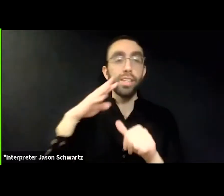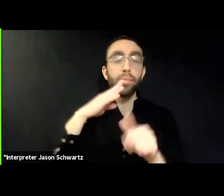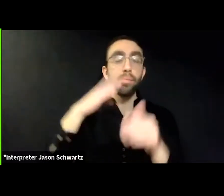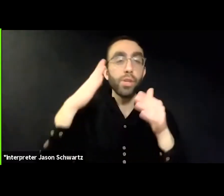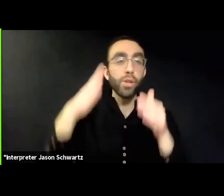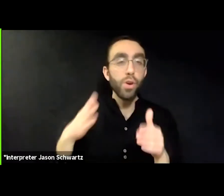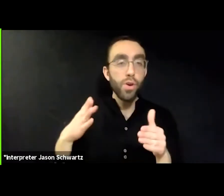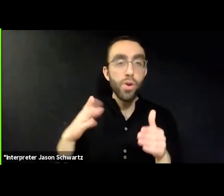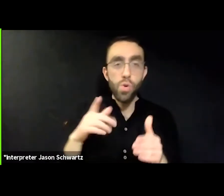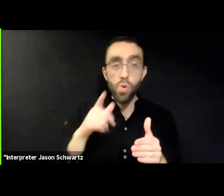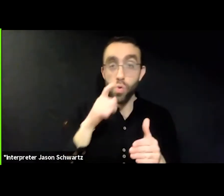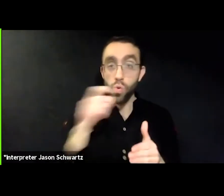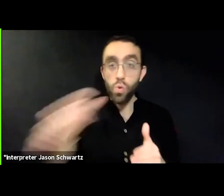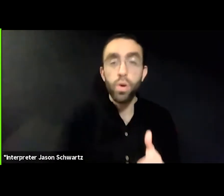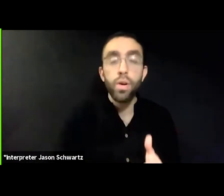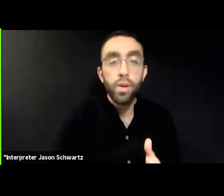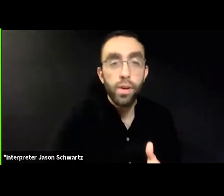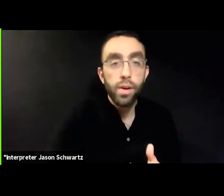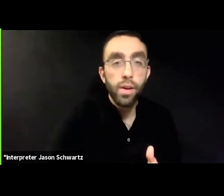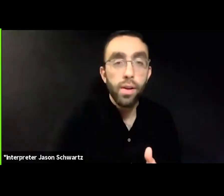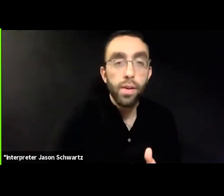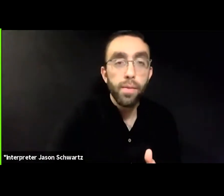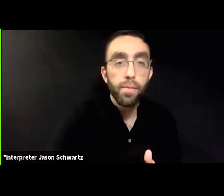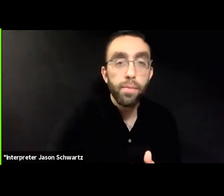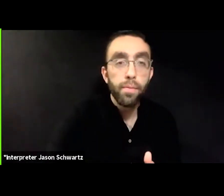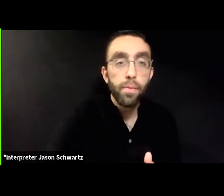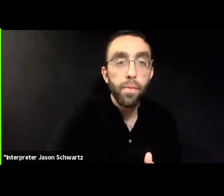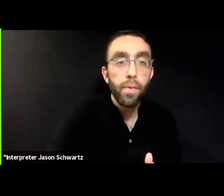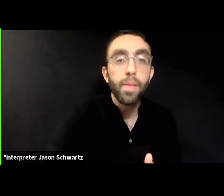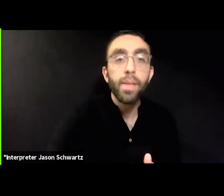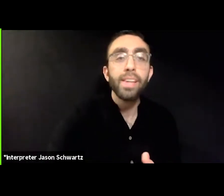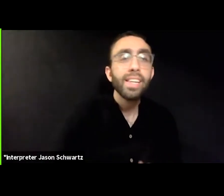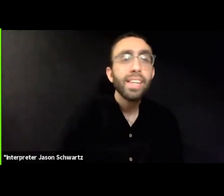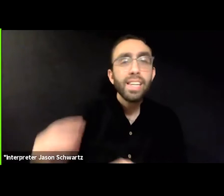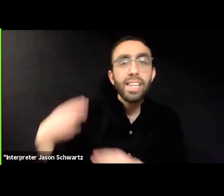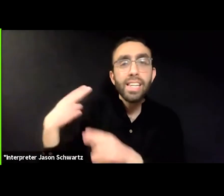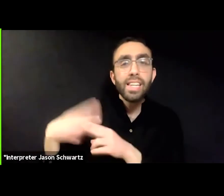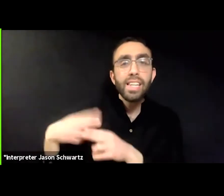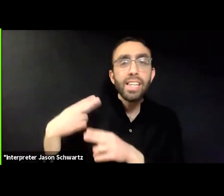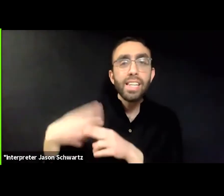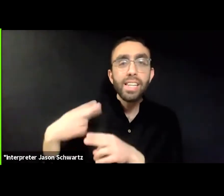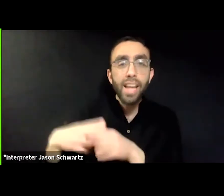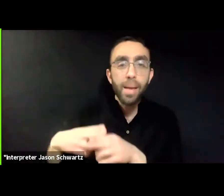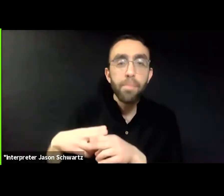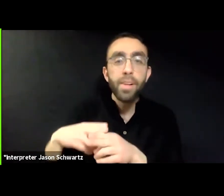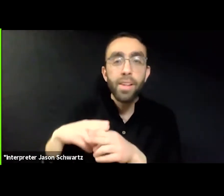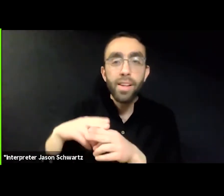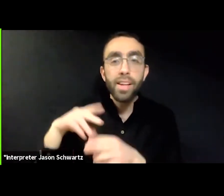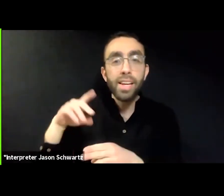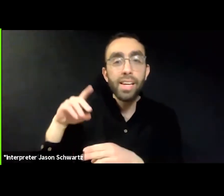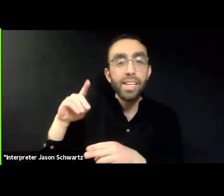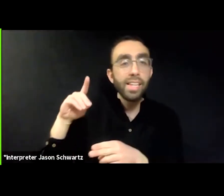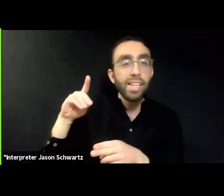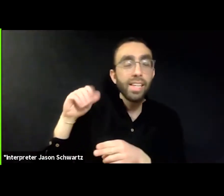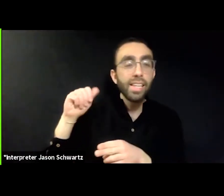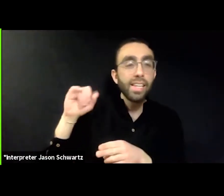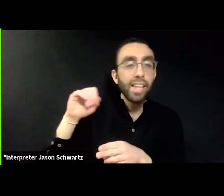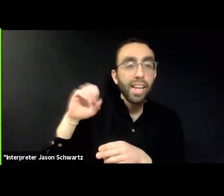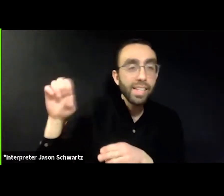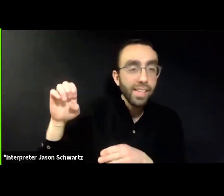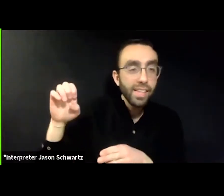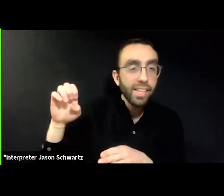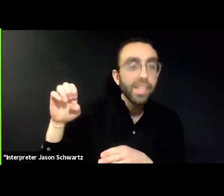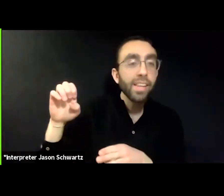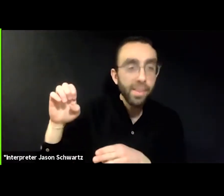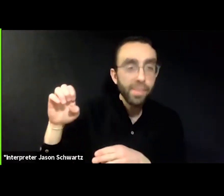is Daisee Francour. She is a member of the Oneida Nation, a cultural